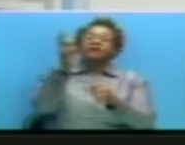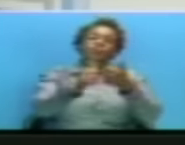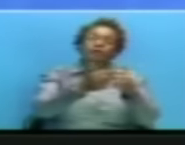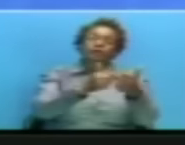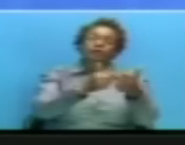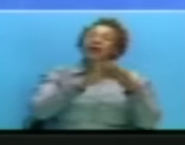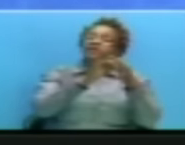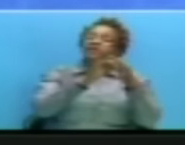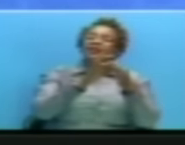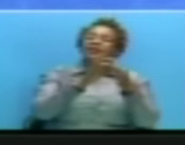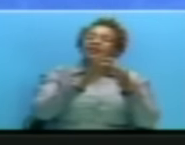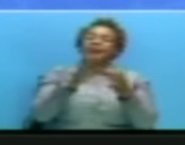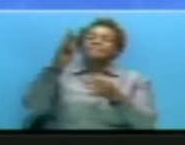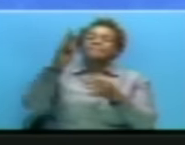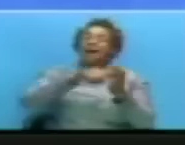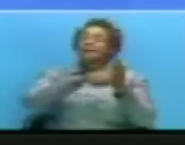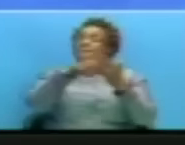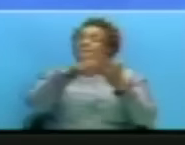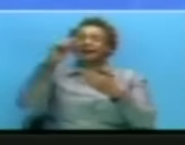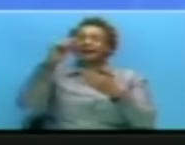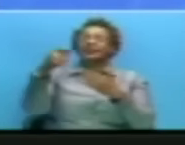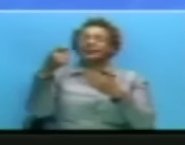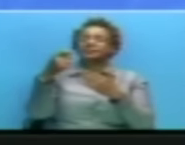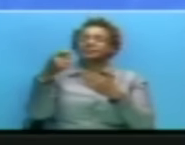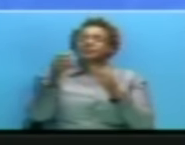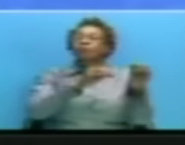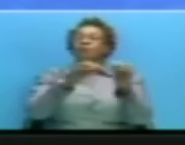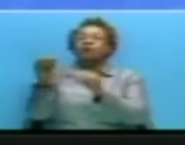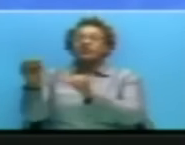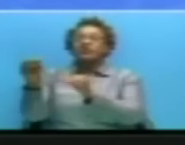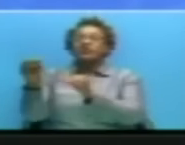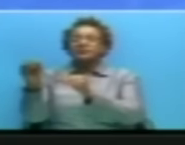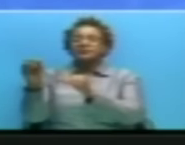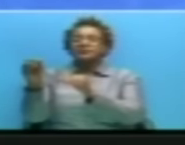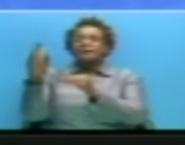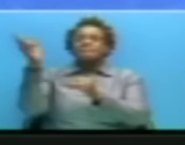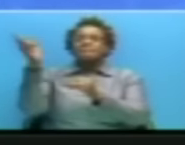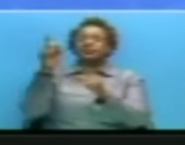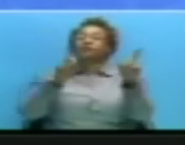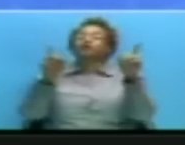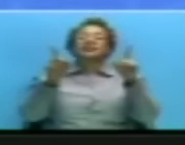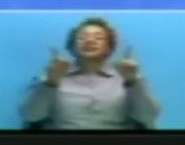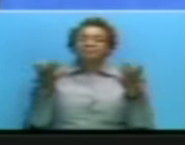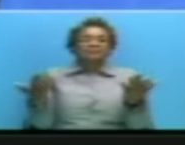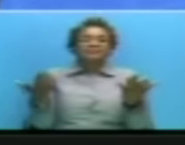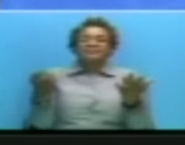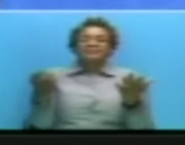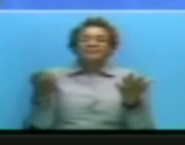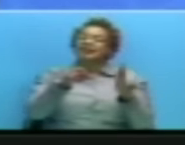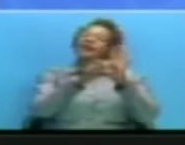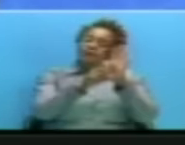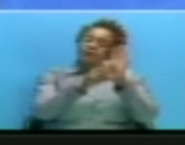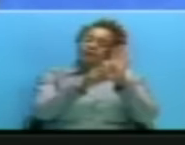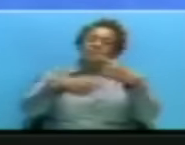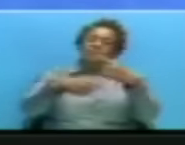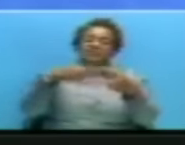Arts. Brand Kenya, for instance, was in the Minister of ICT. Right. It was moved to the Minister of Tourism. Okay. So this is a legal process, because